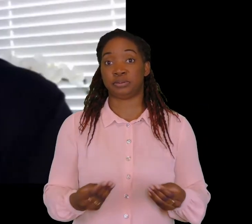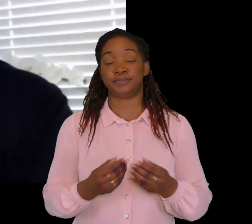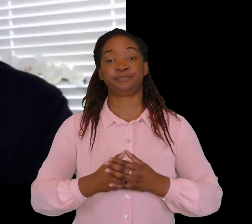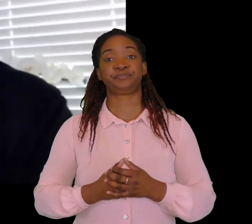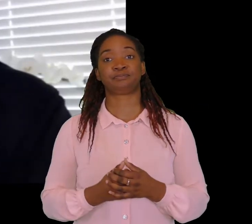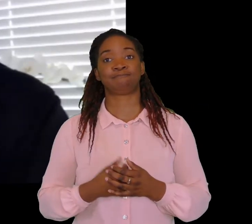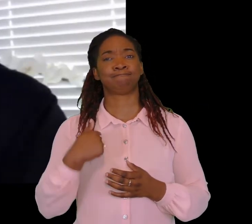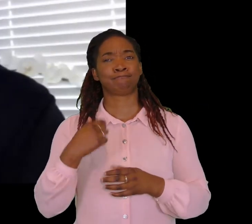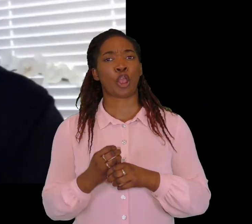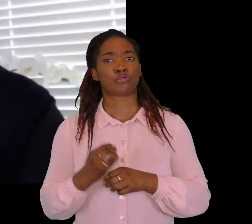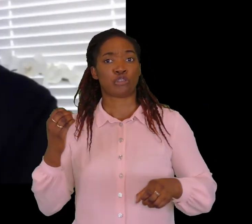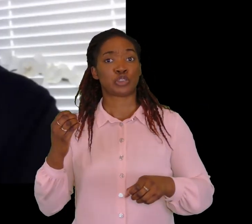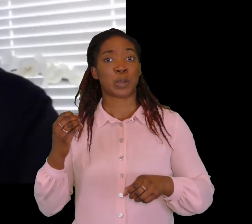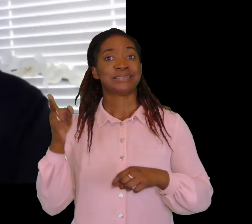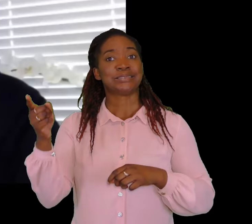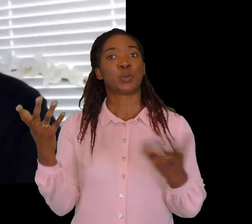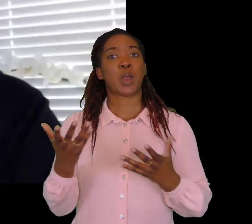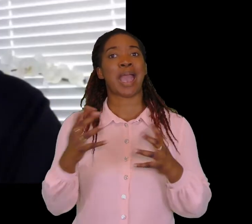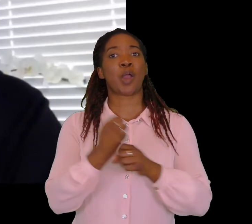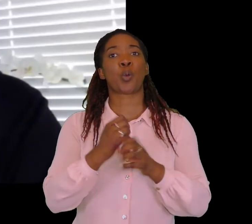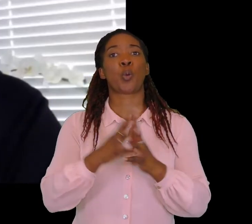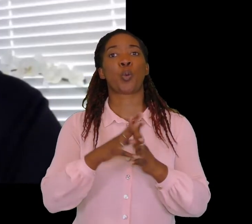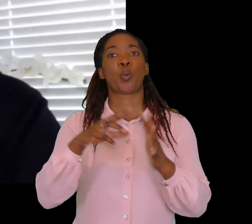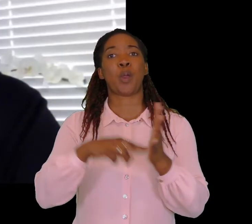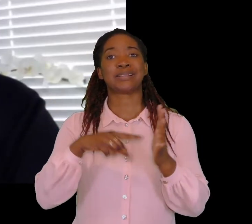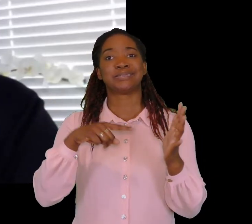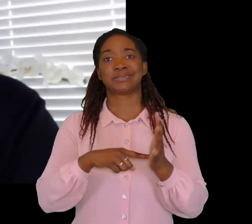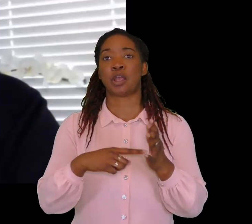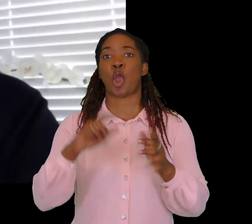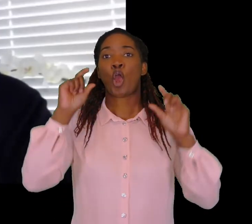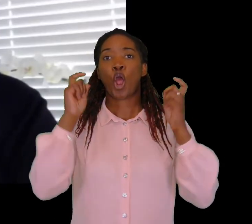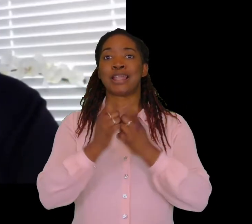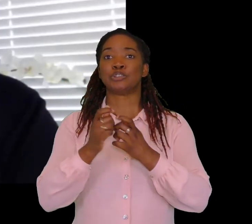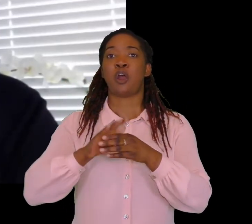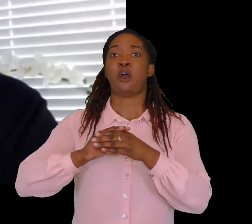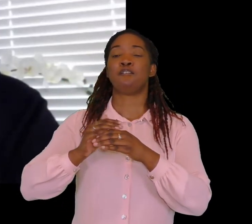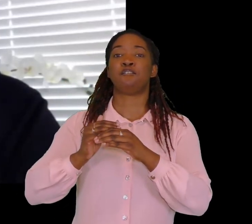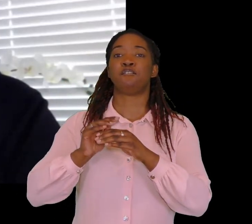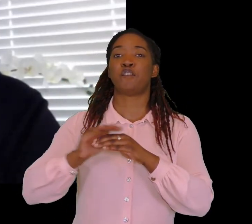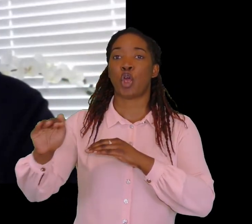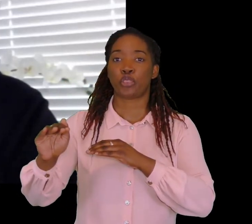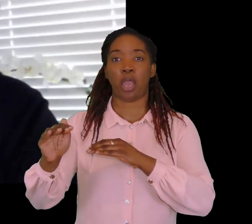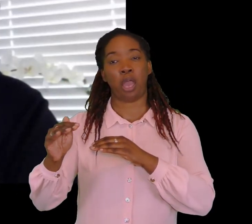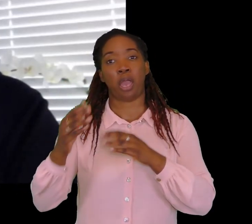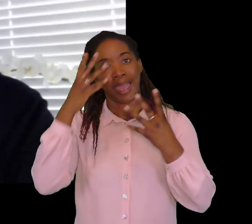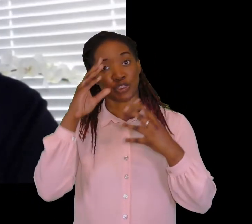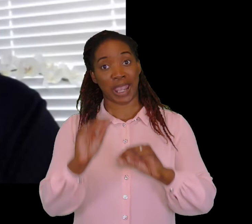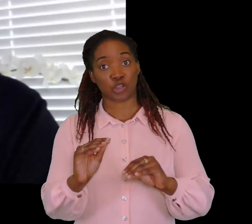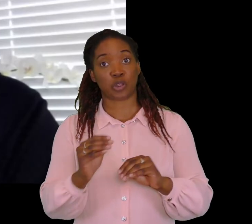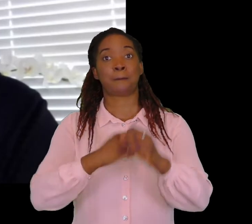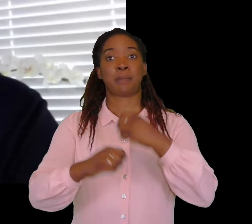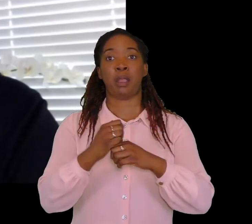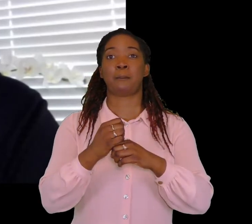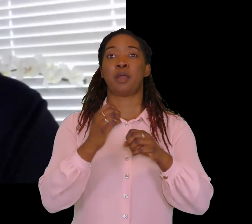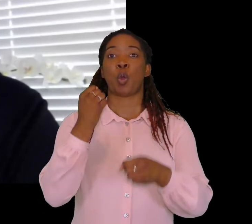I mean, I graduated in Gwent, at Gwent College of Further Education as such, when it was known. That became Gwent College of Art,